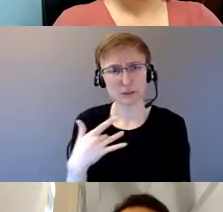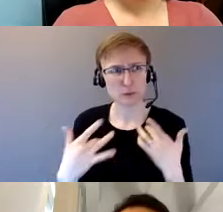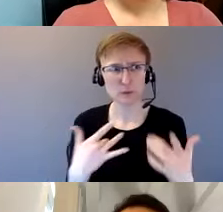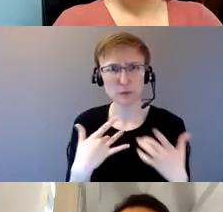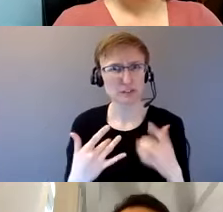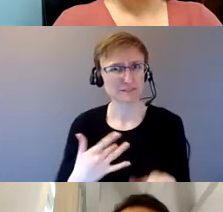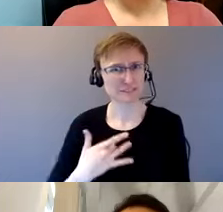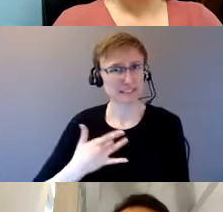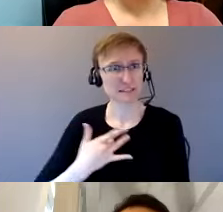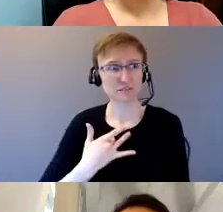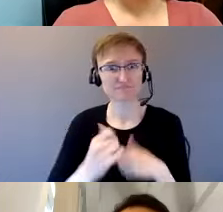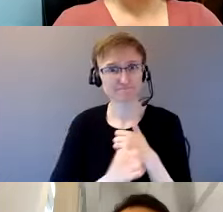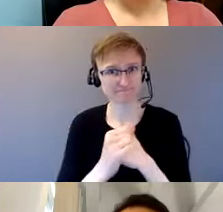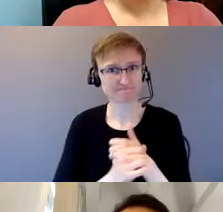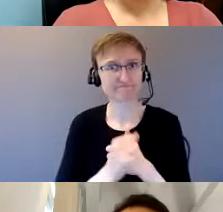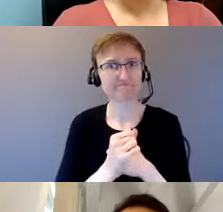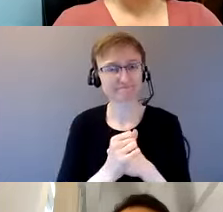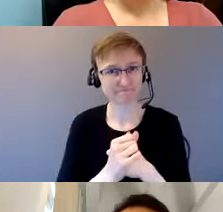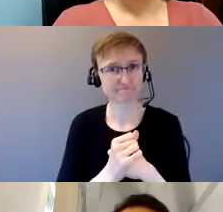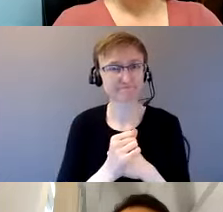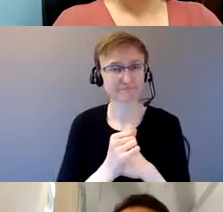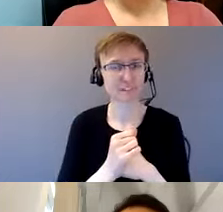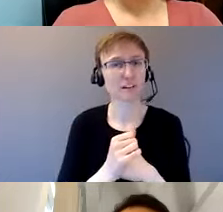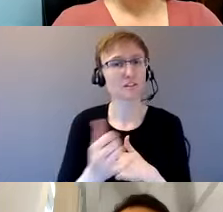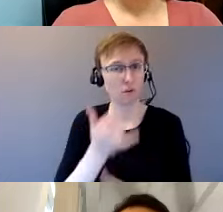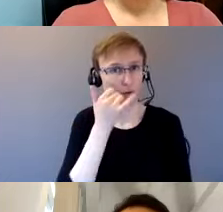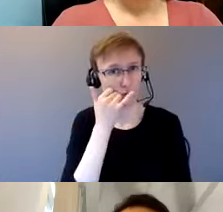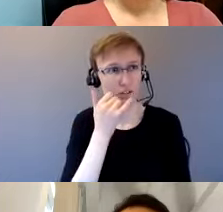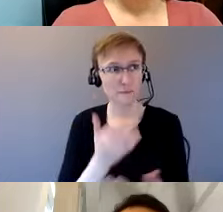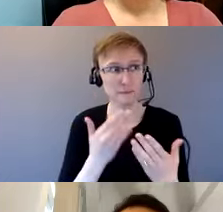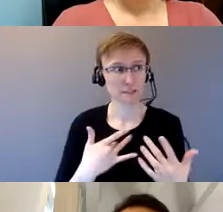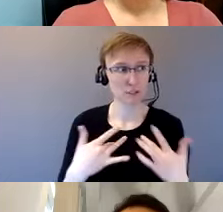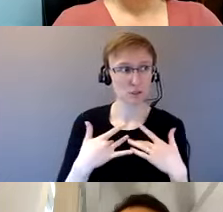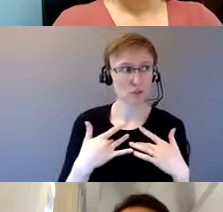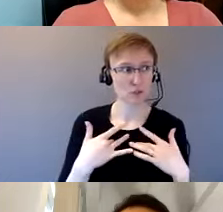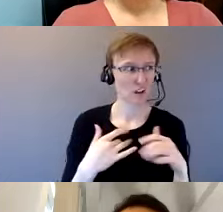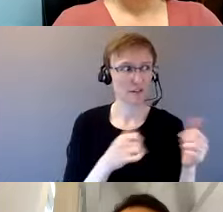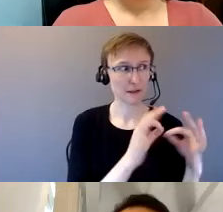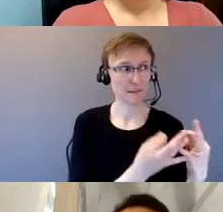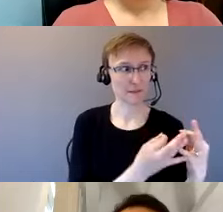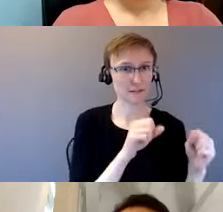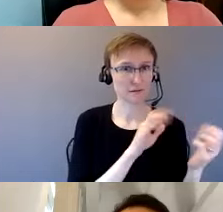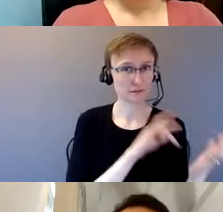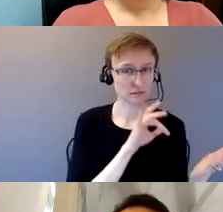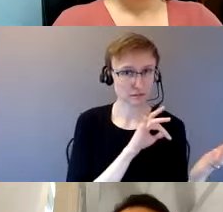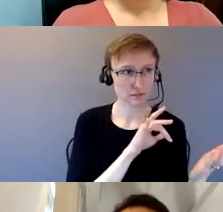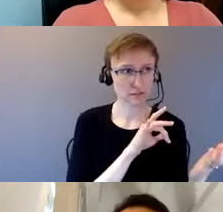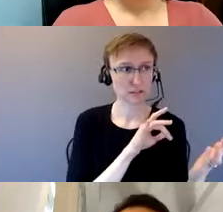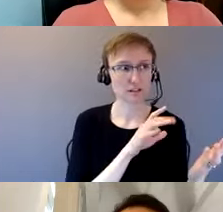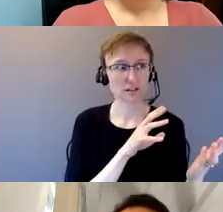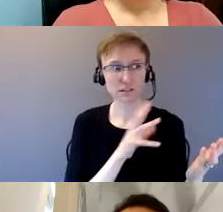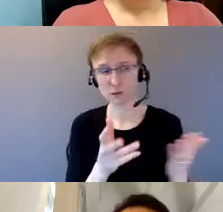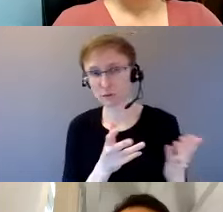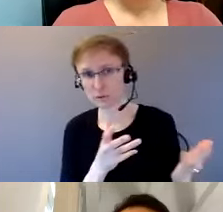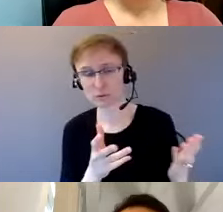or placing them at further risk. So then I would get involved. In this case, again, it's kind of like those initial tools and